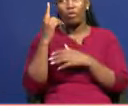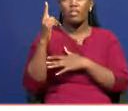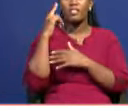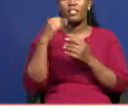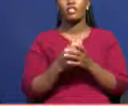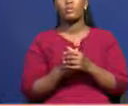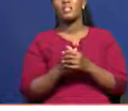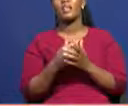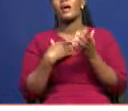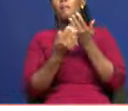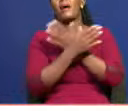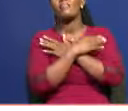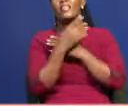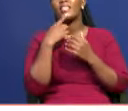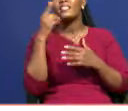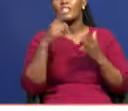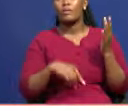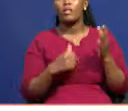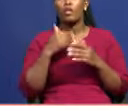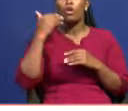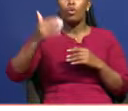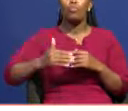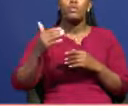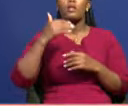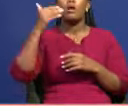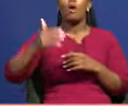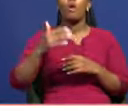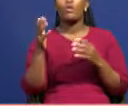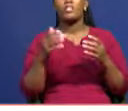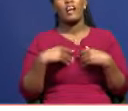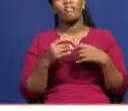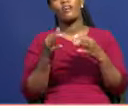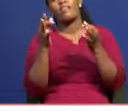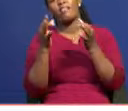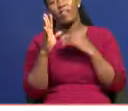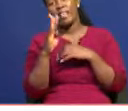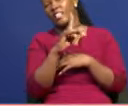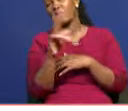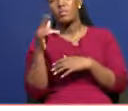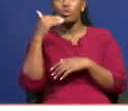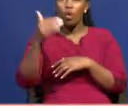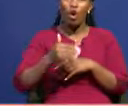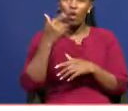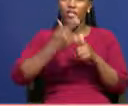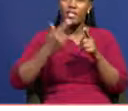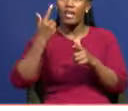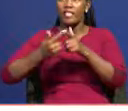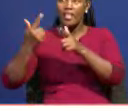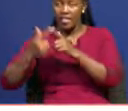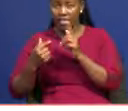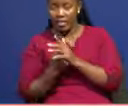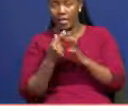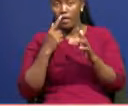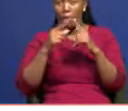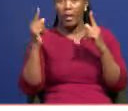rightly point out, we normally have the finance bill on a year-to-year basis. Yes. But it was only up until last year